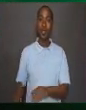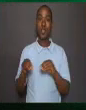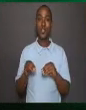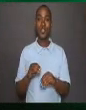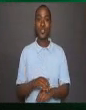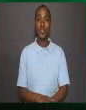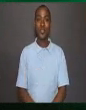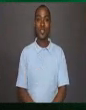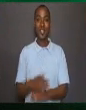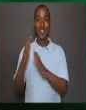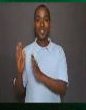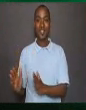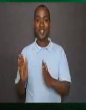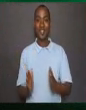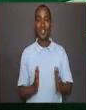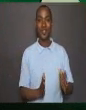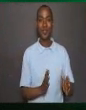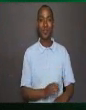Students, let's get ready.